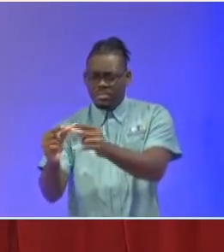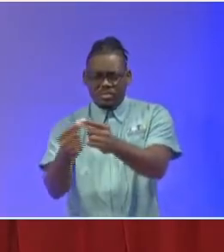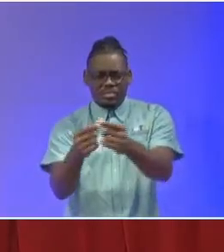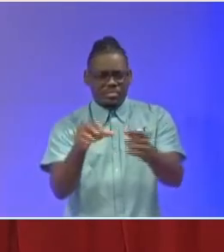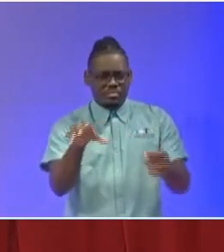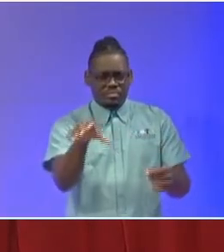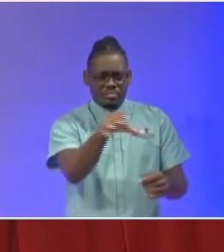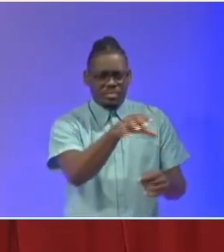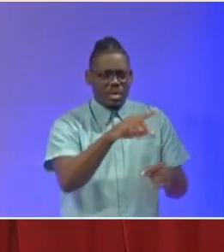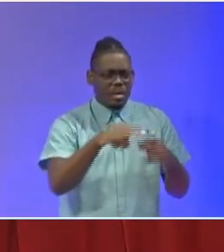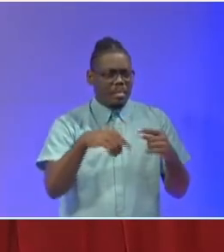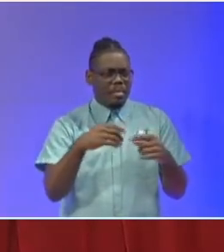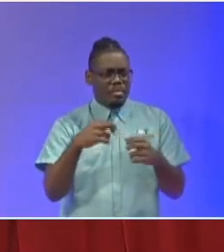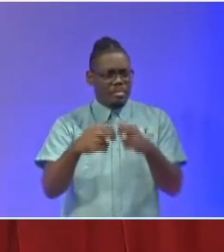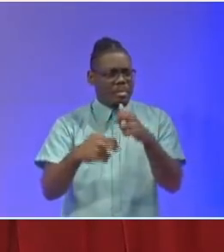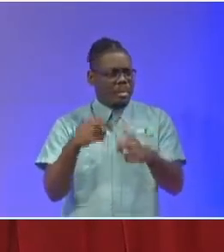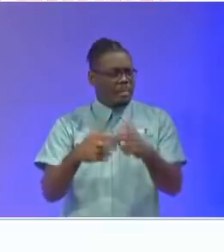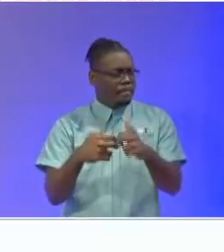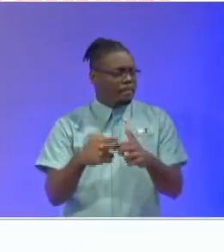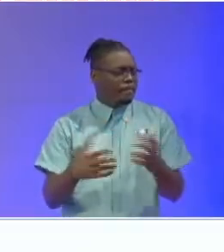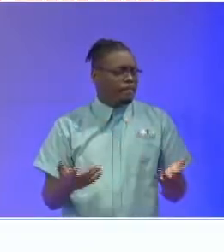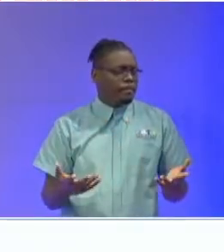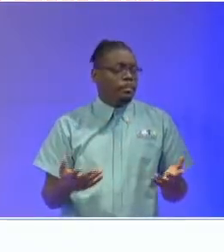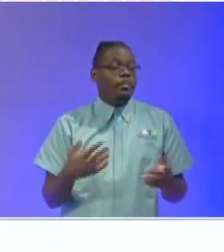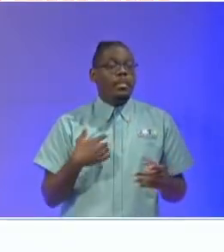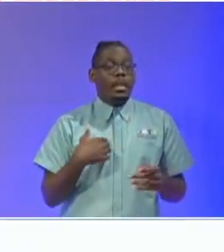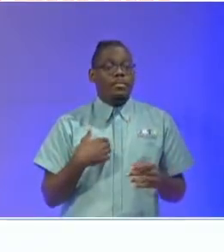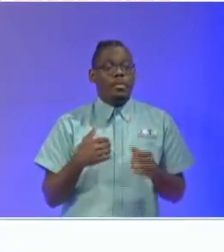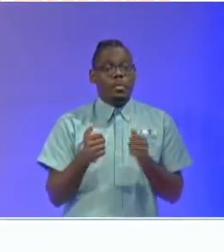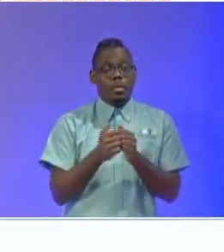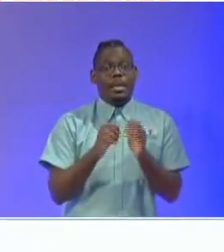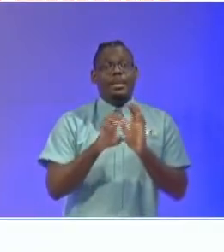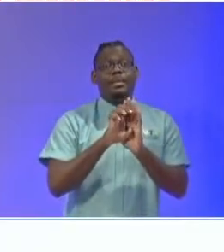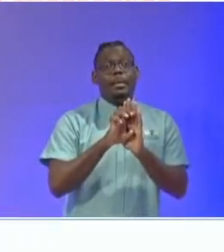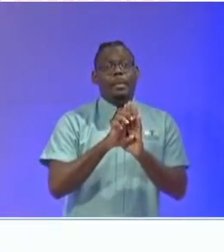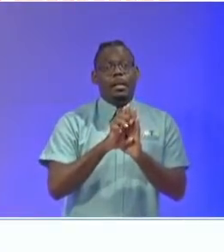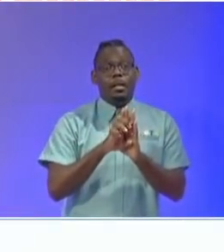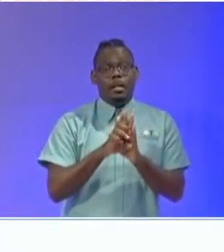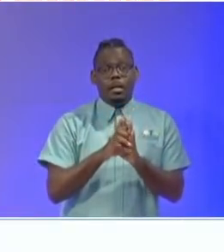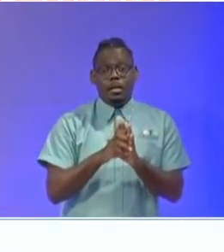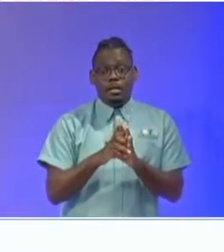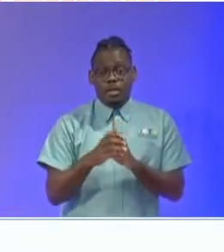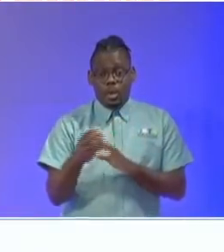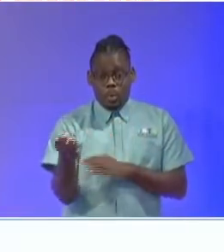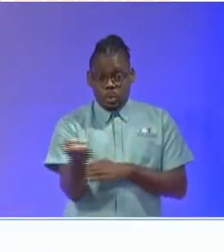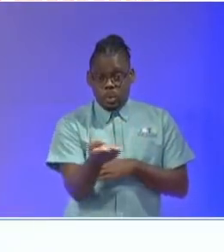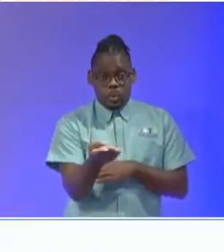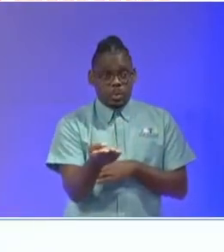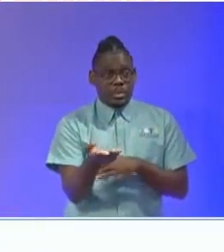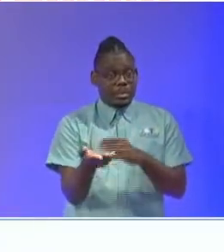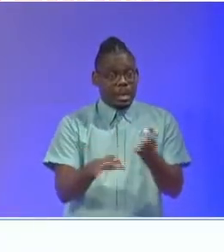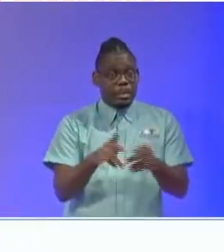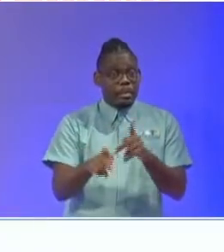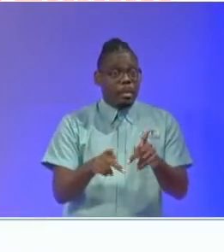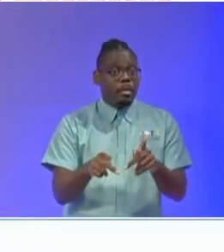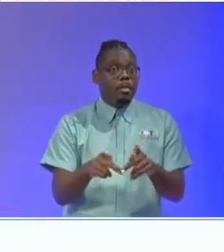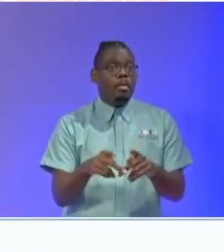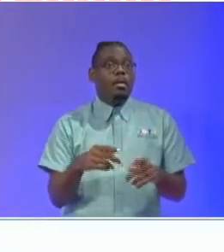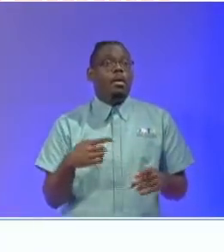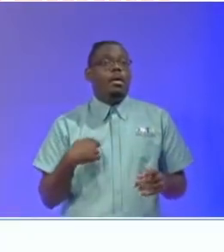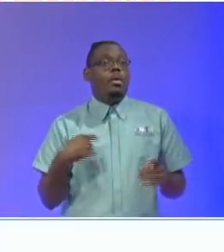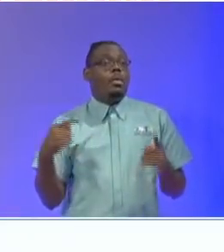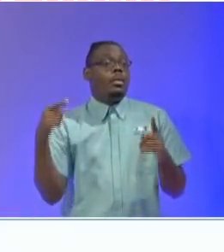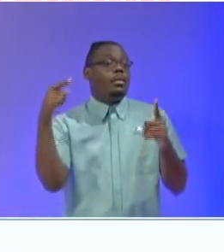are able to claim them? Thank you. So the issue of the RHAs, resources and capacities